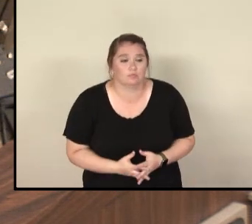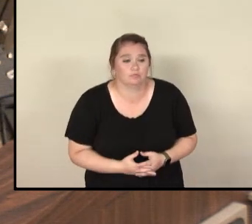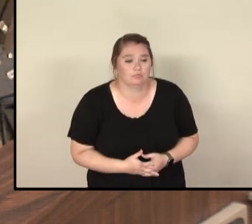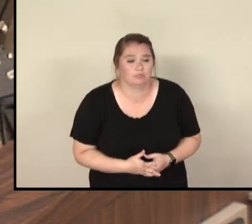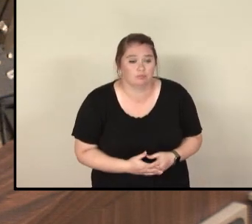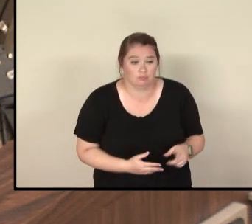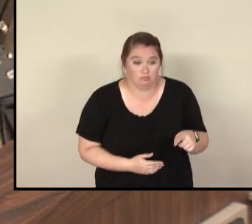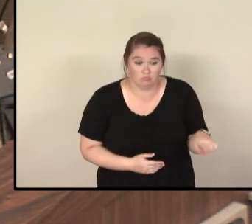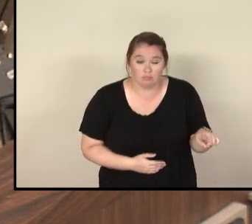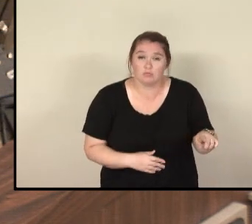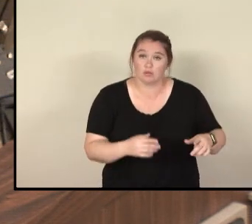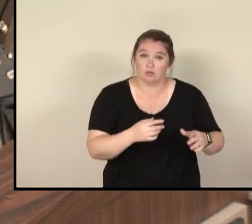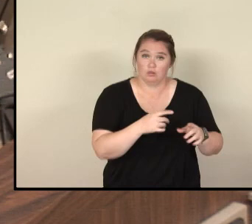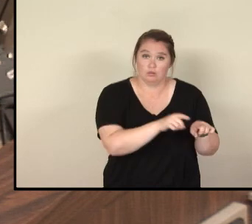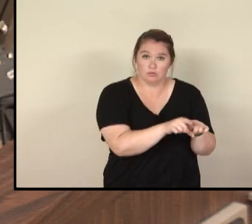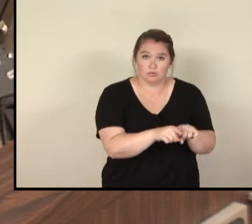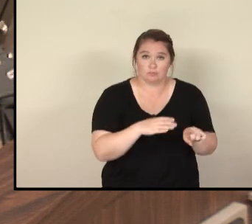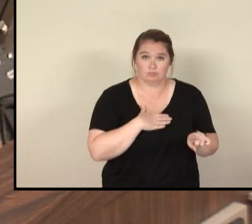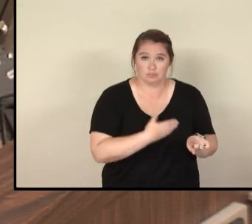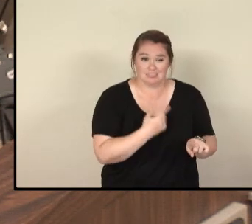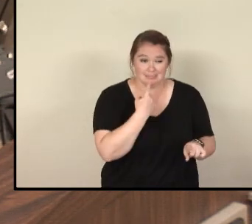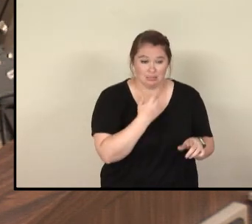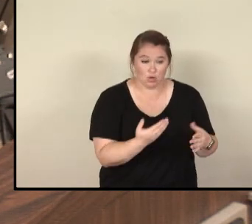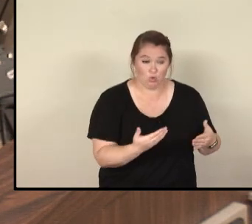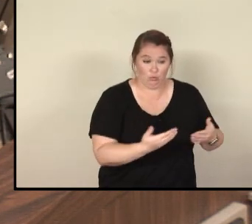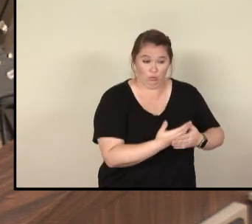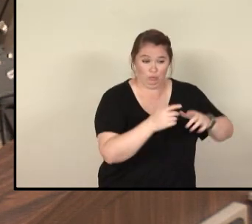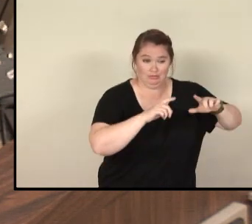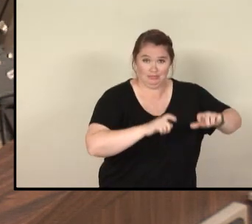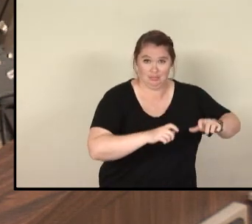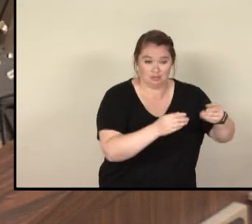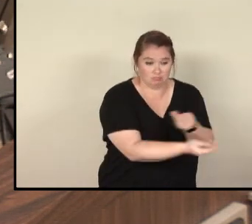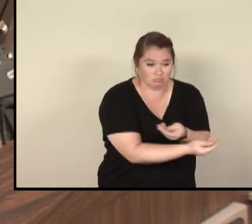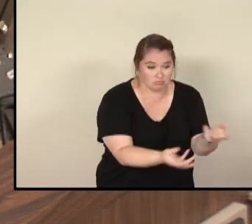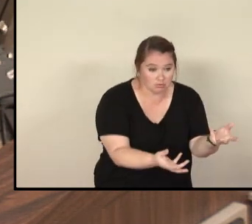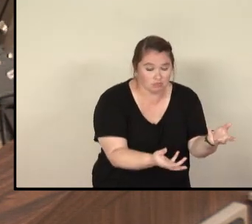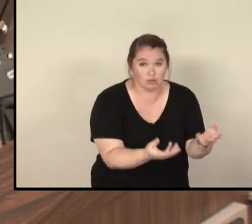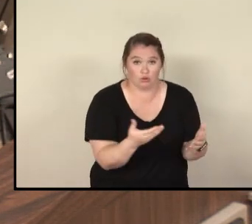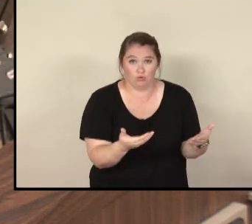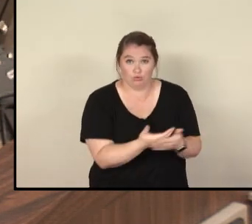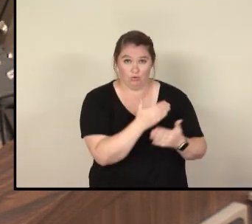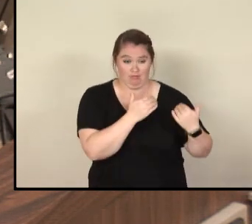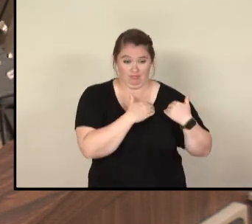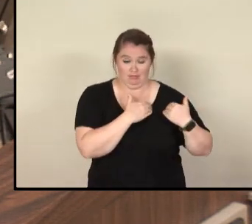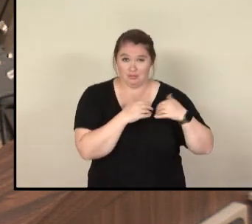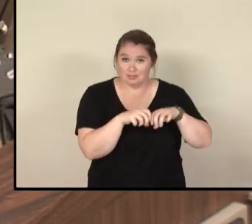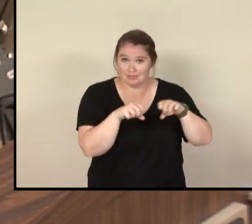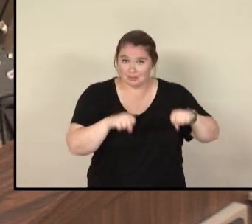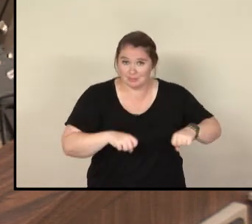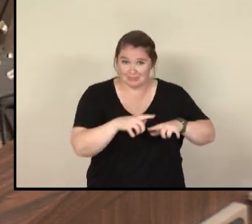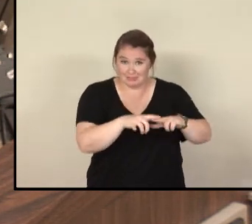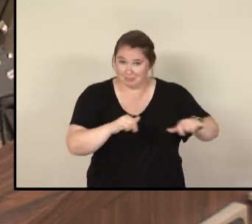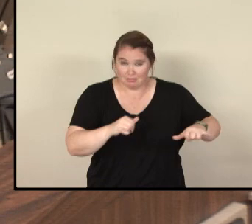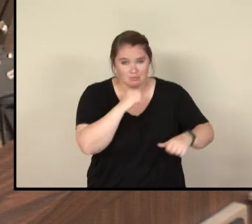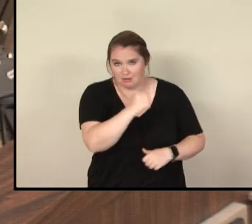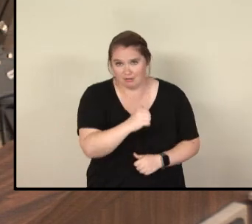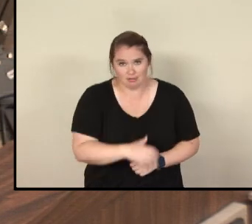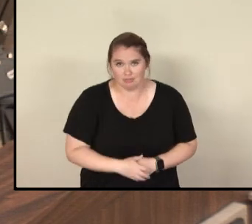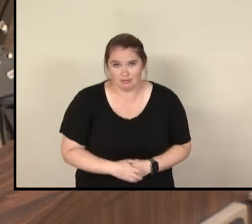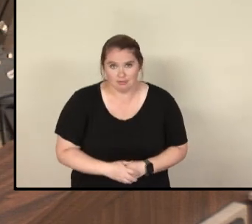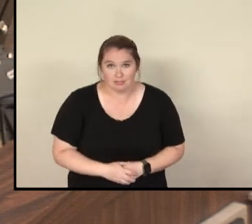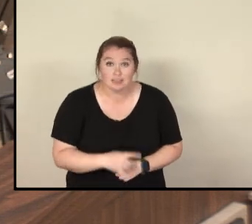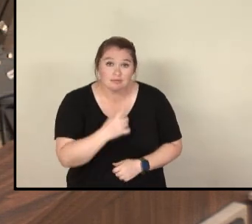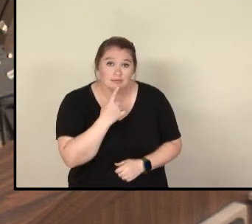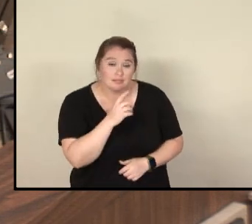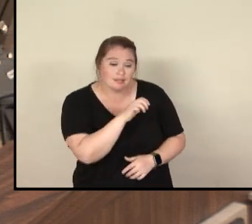that they did not intend to roll out a new test and a new accountability system at the same time and that there was not